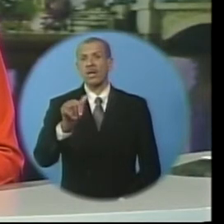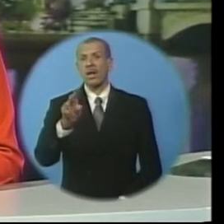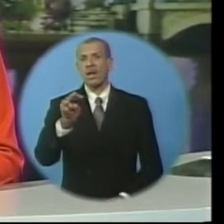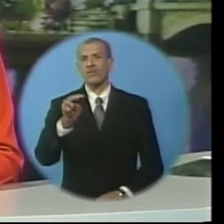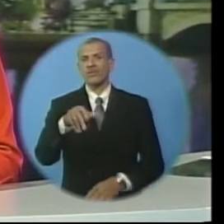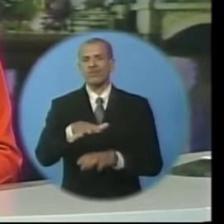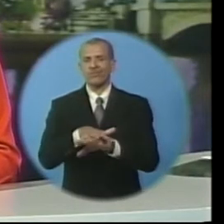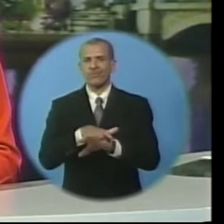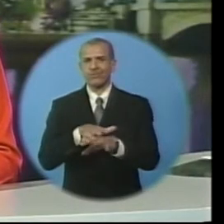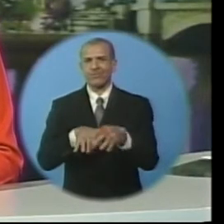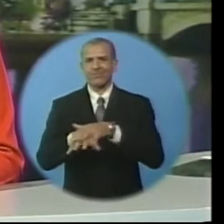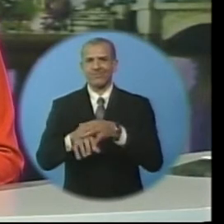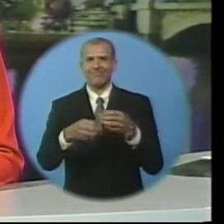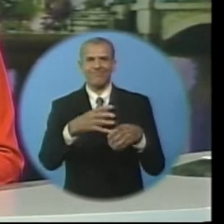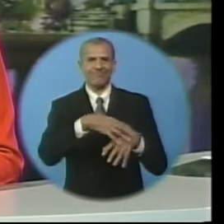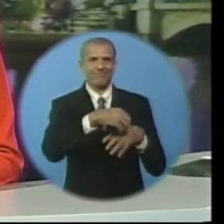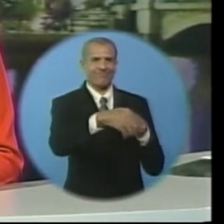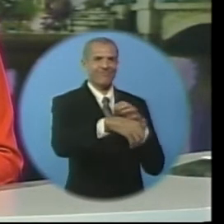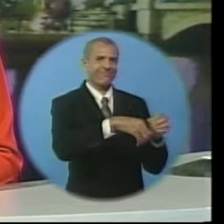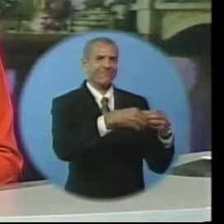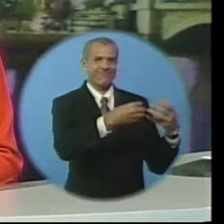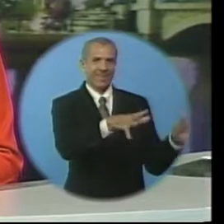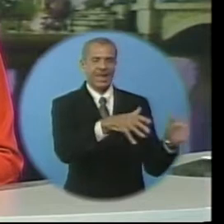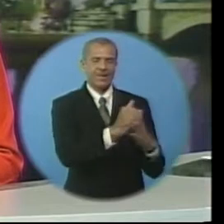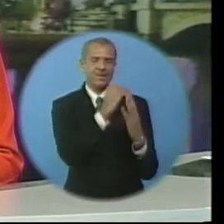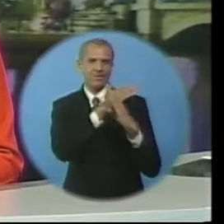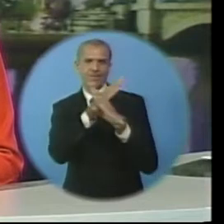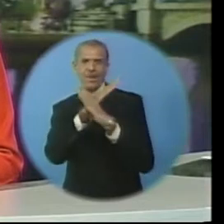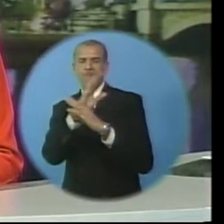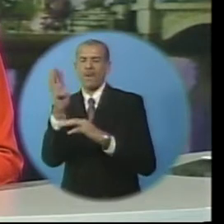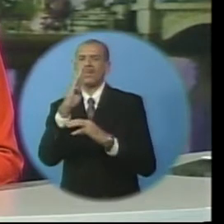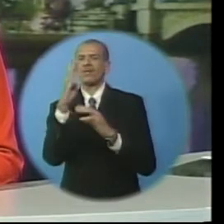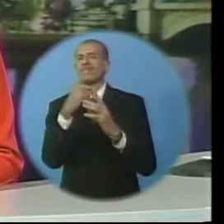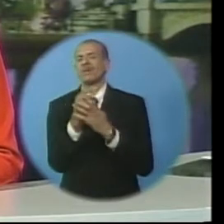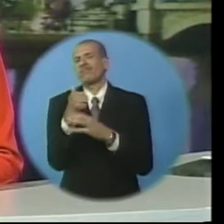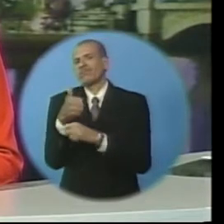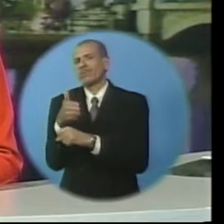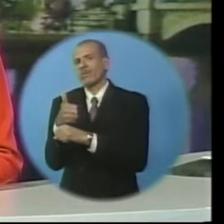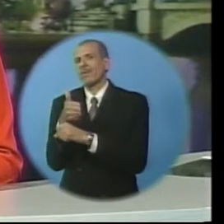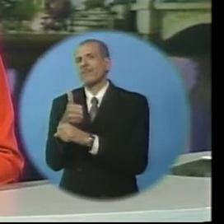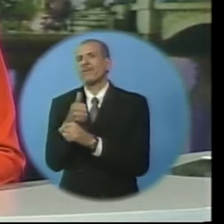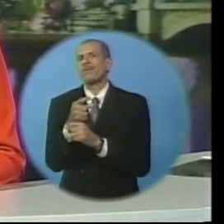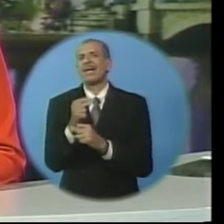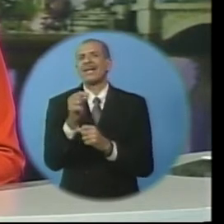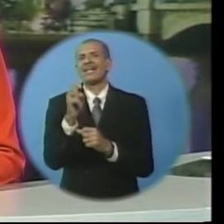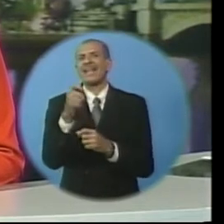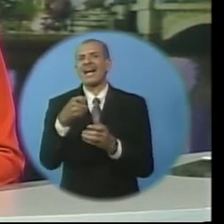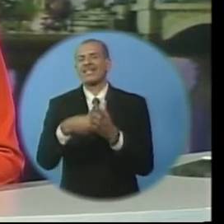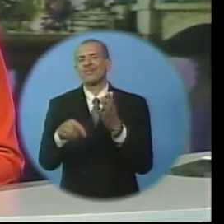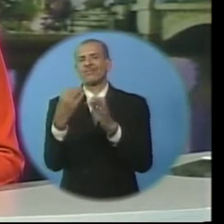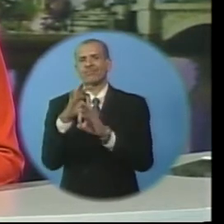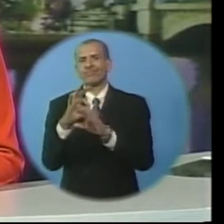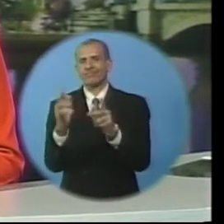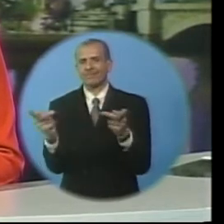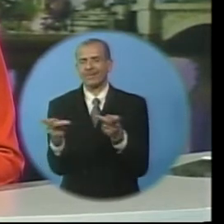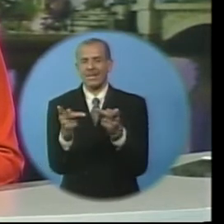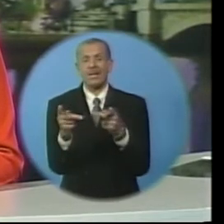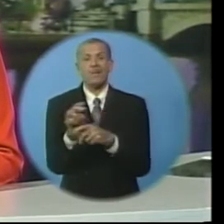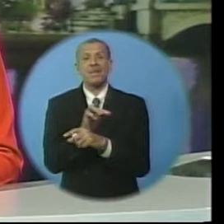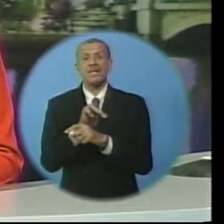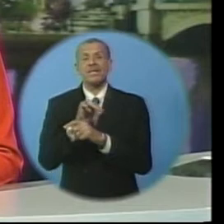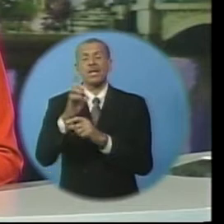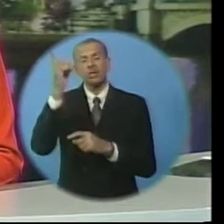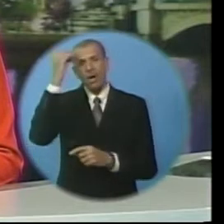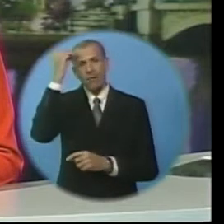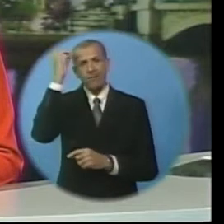and the fight is on to defend Barbados' reputation against fresh charges of being a tax haven. International Business Minister Donville